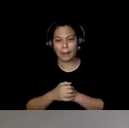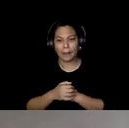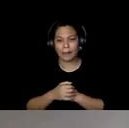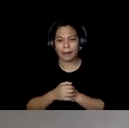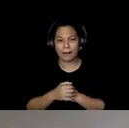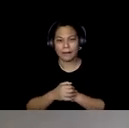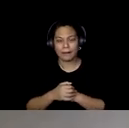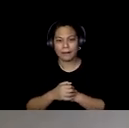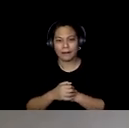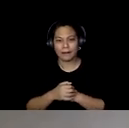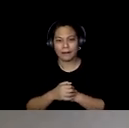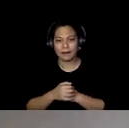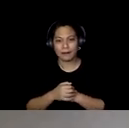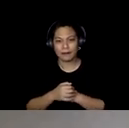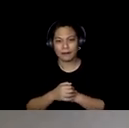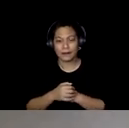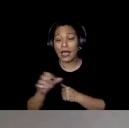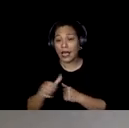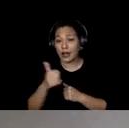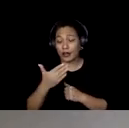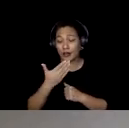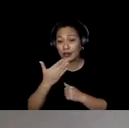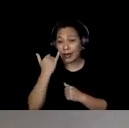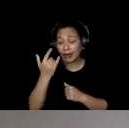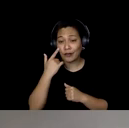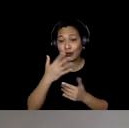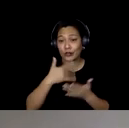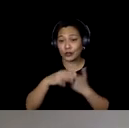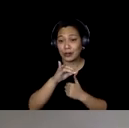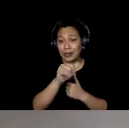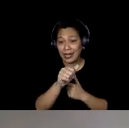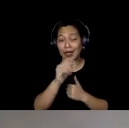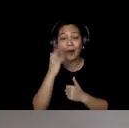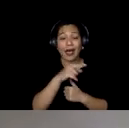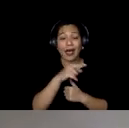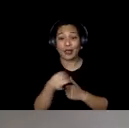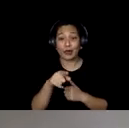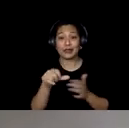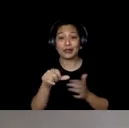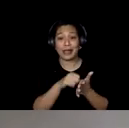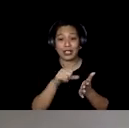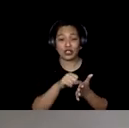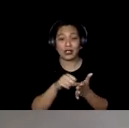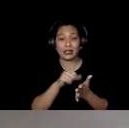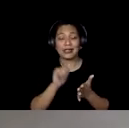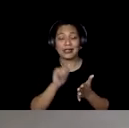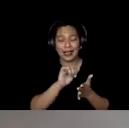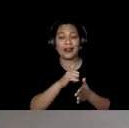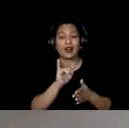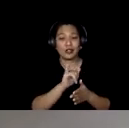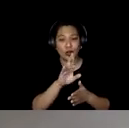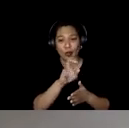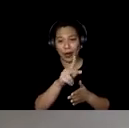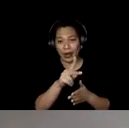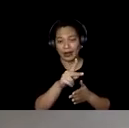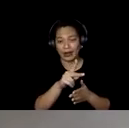The other reason to have social media accounts is because these social media pages themselves can rank in search engine